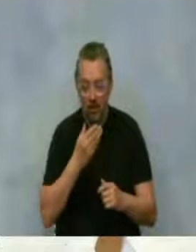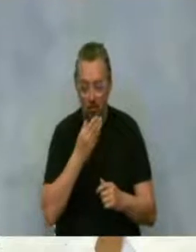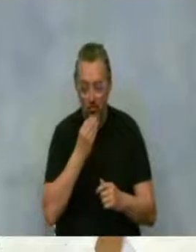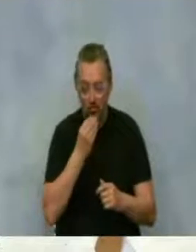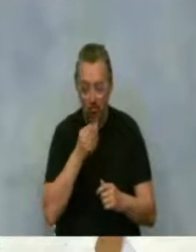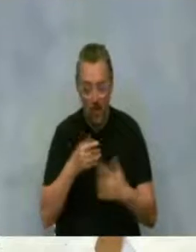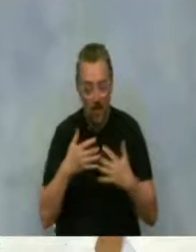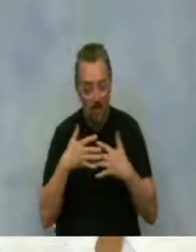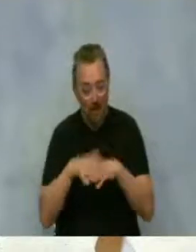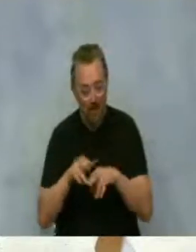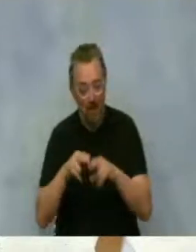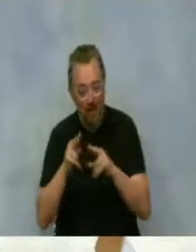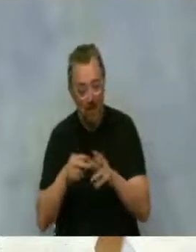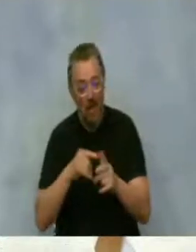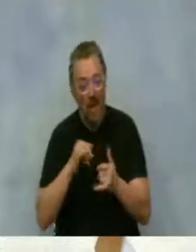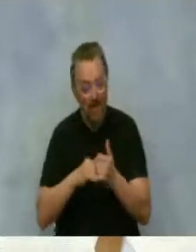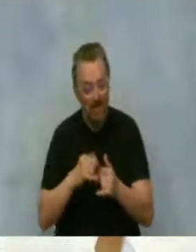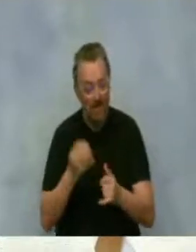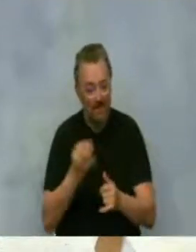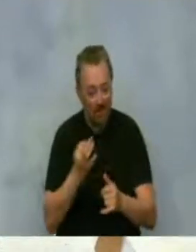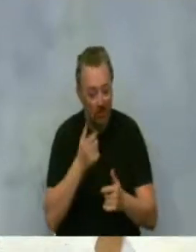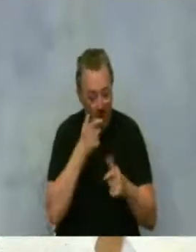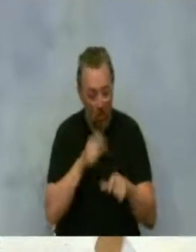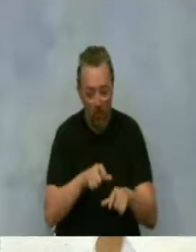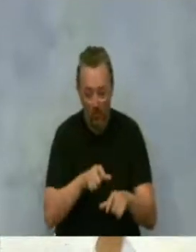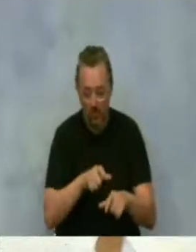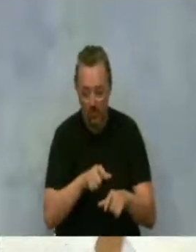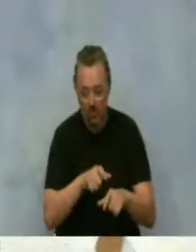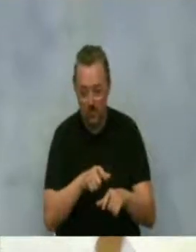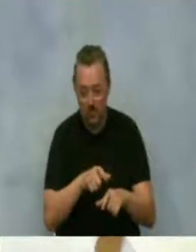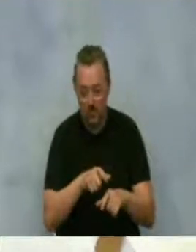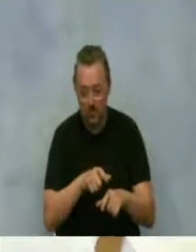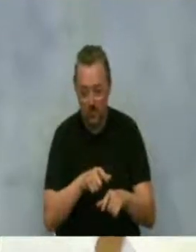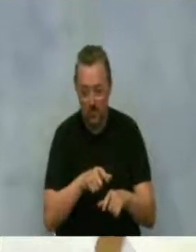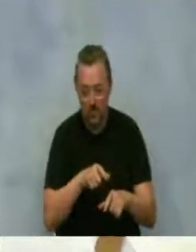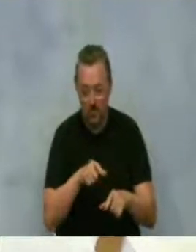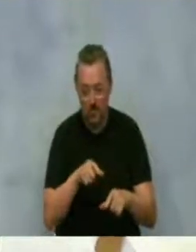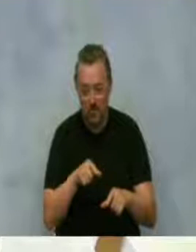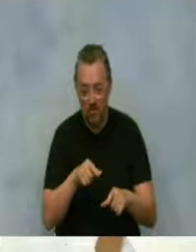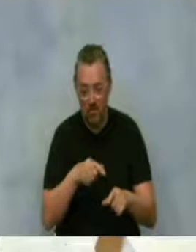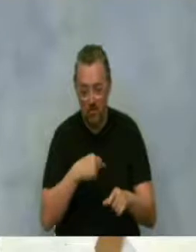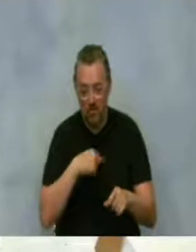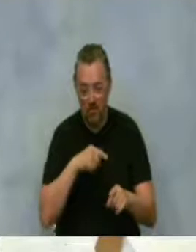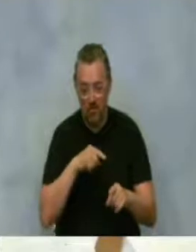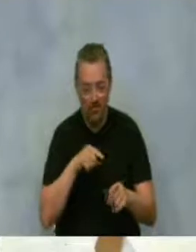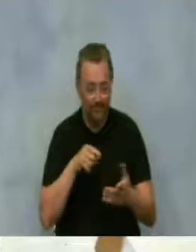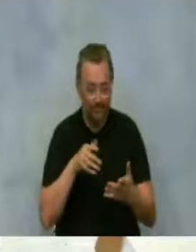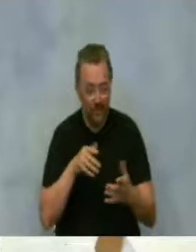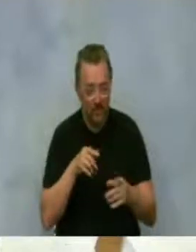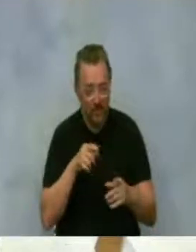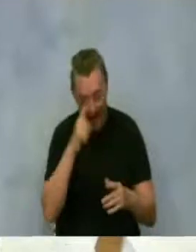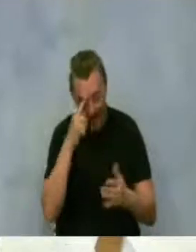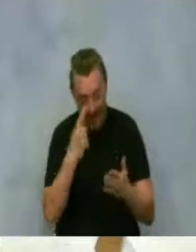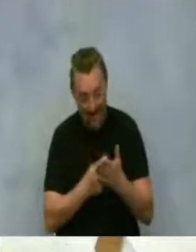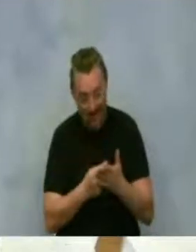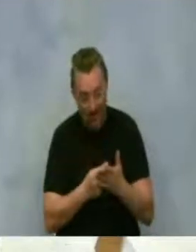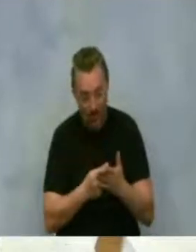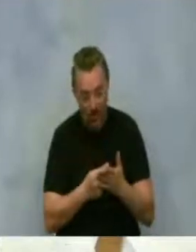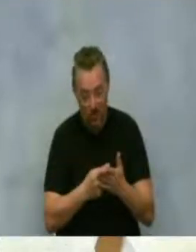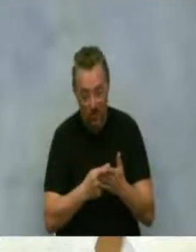accommodation. We're not using types of temporary accommodation that we'd really try to avoid in all instances. So the decision you're making is the